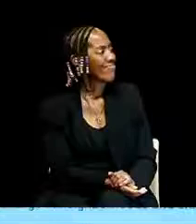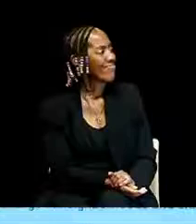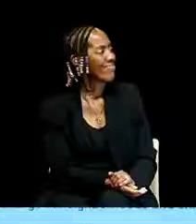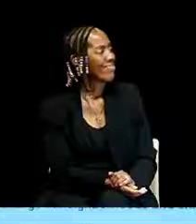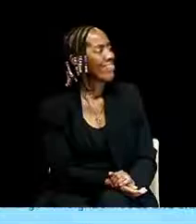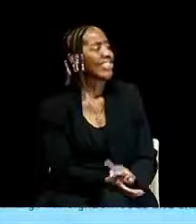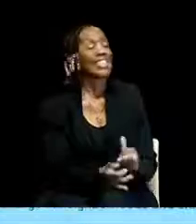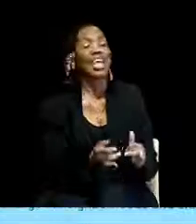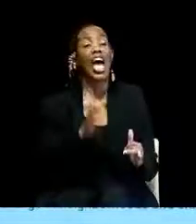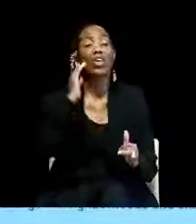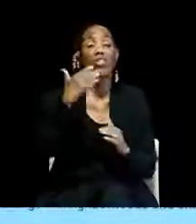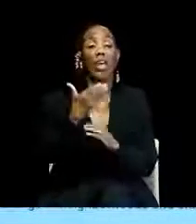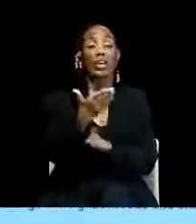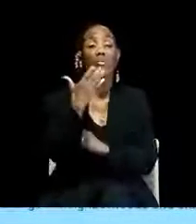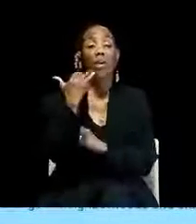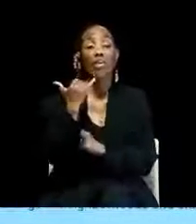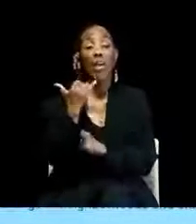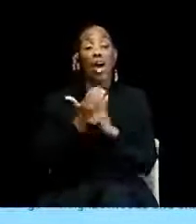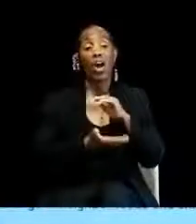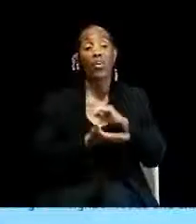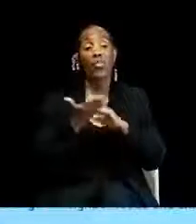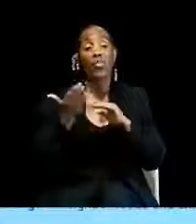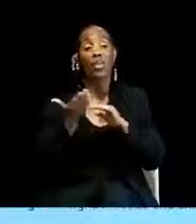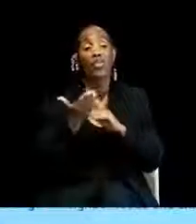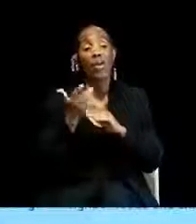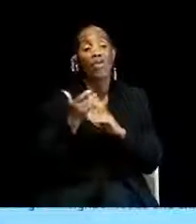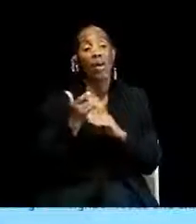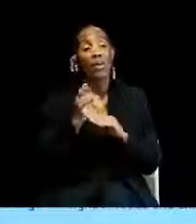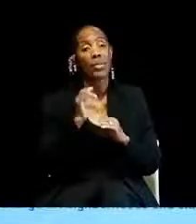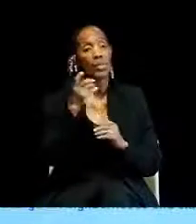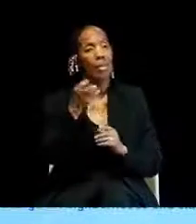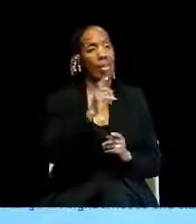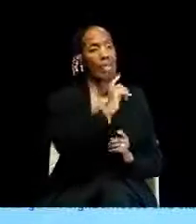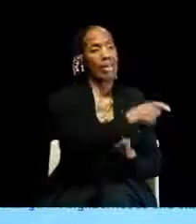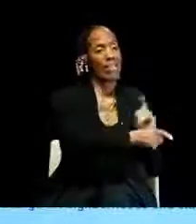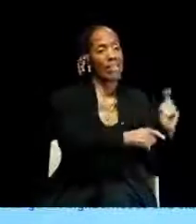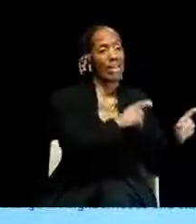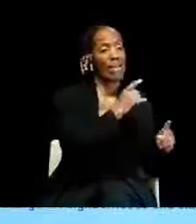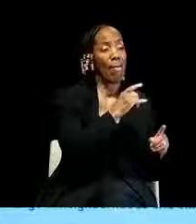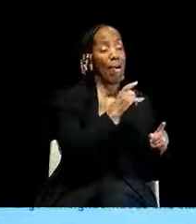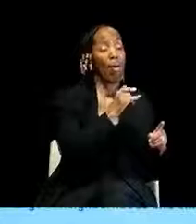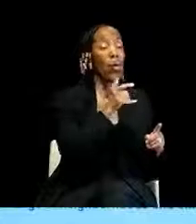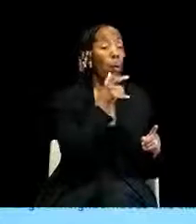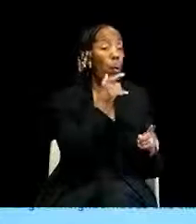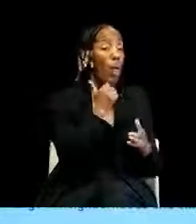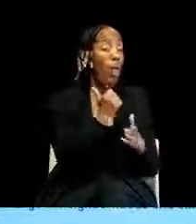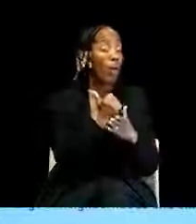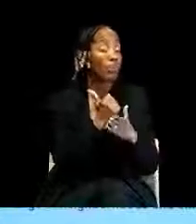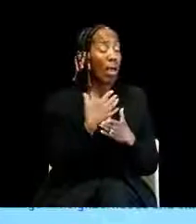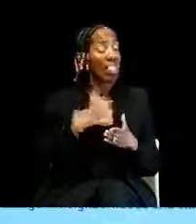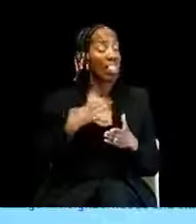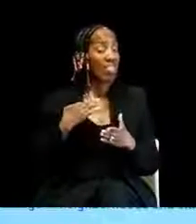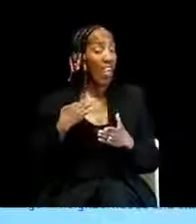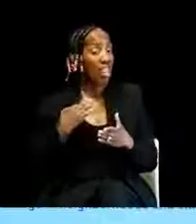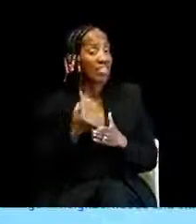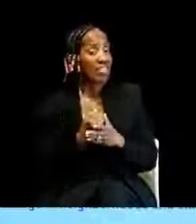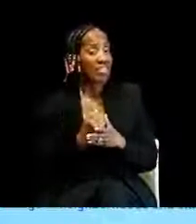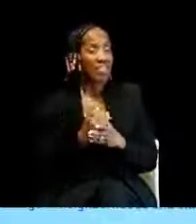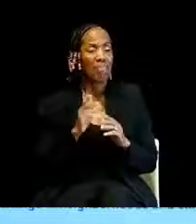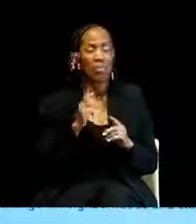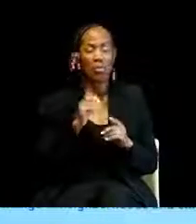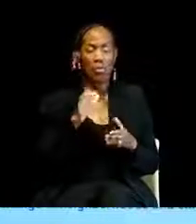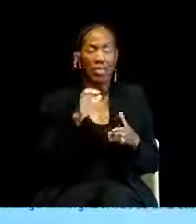So Creative Mornings is run on an engine of generosity made possible by our volunteers and fueled by companies that believe in this